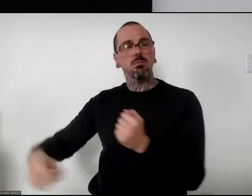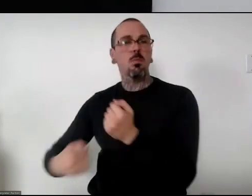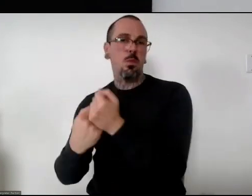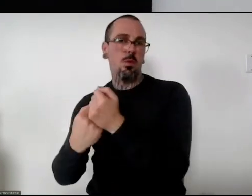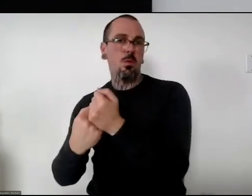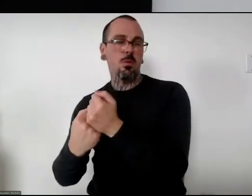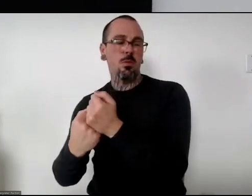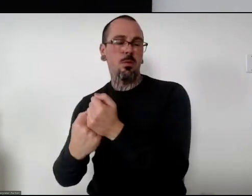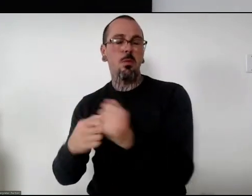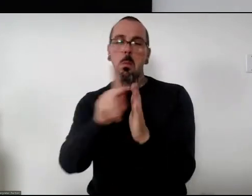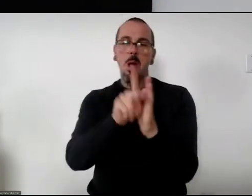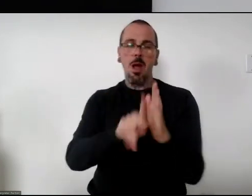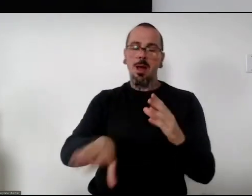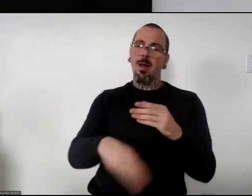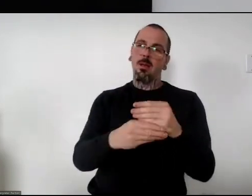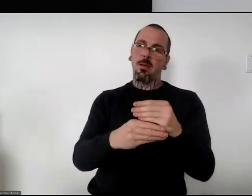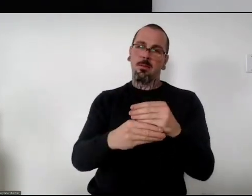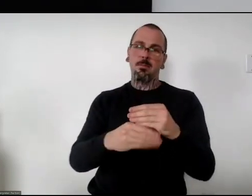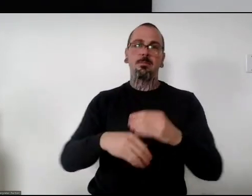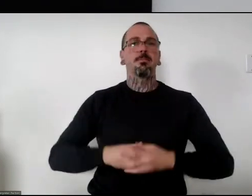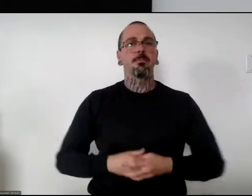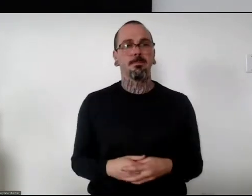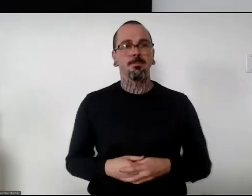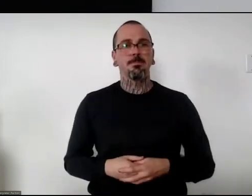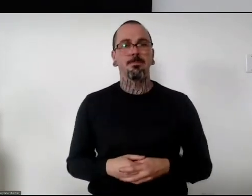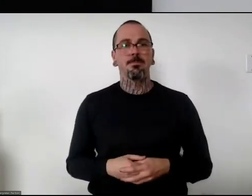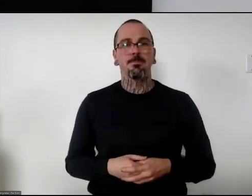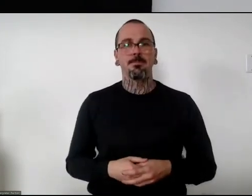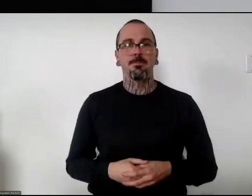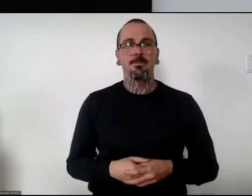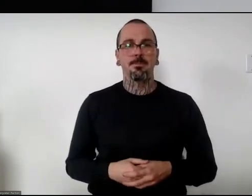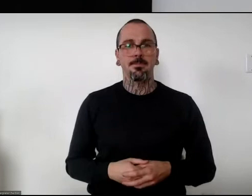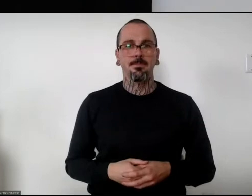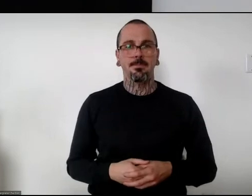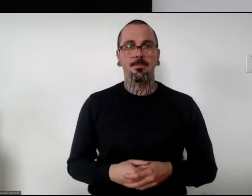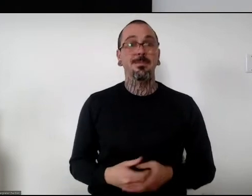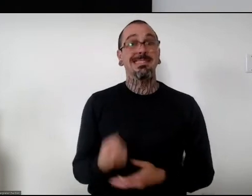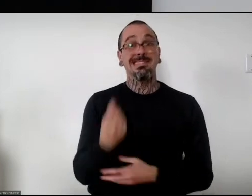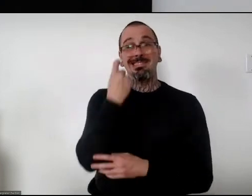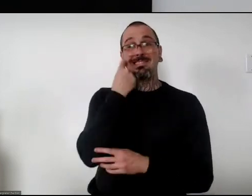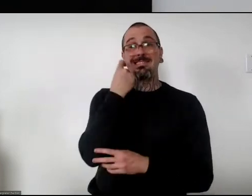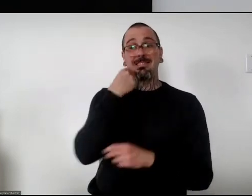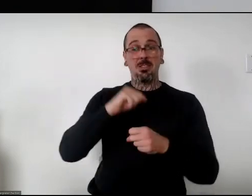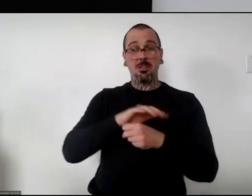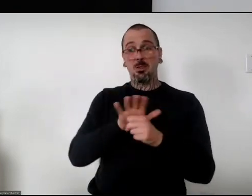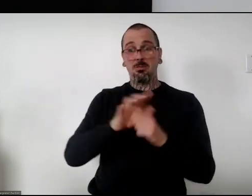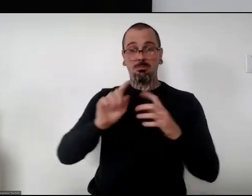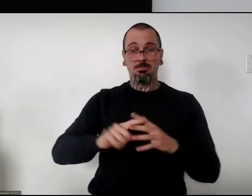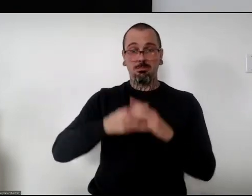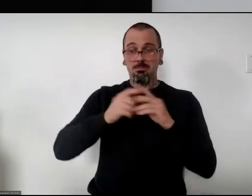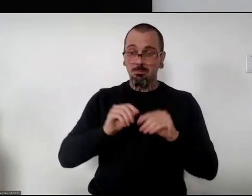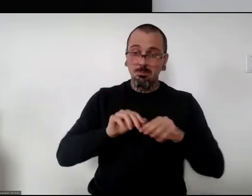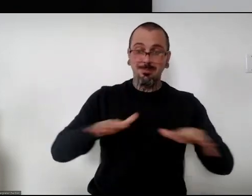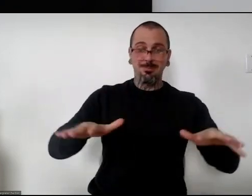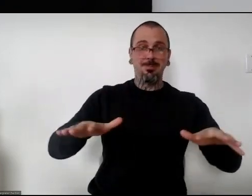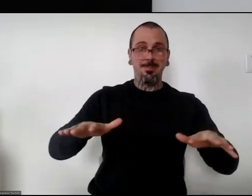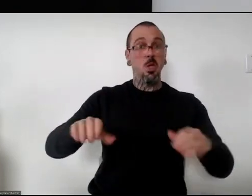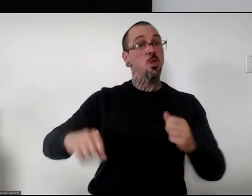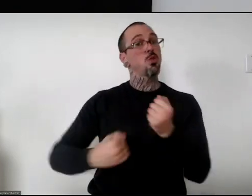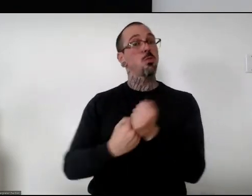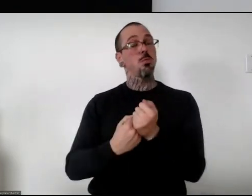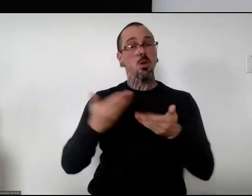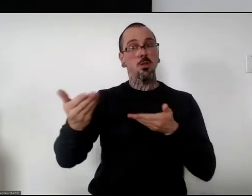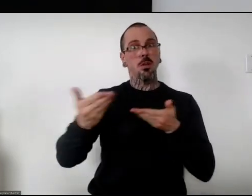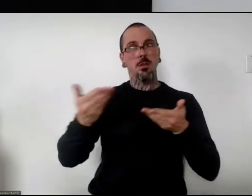Most recently, as more support services were needed during the COVID-19 pandemic and its